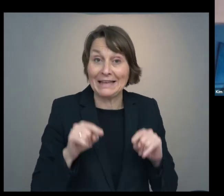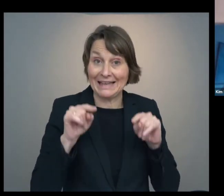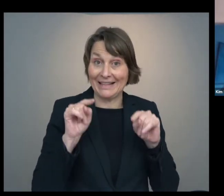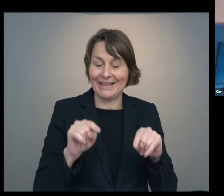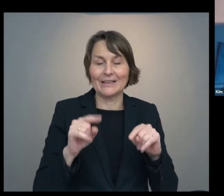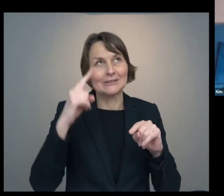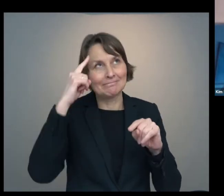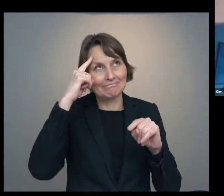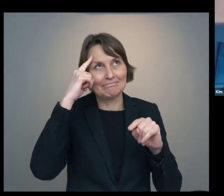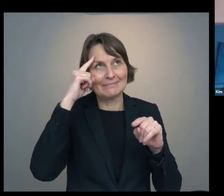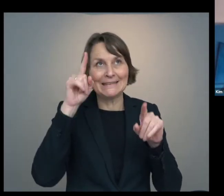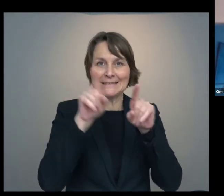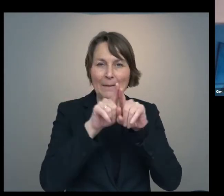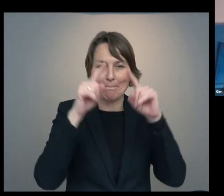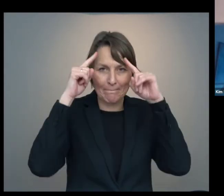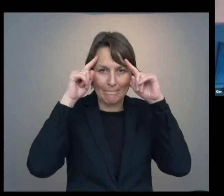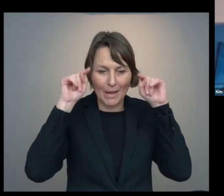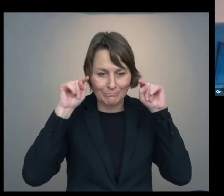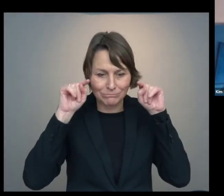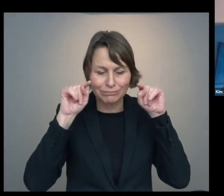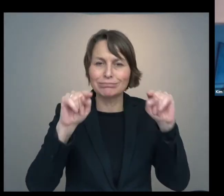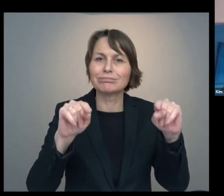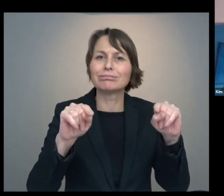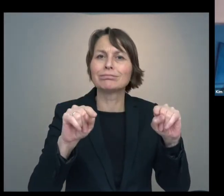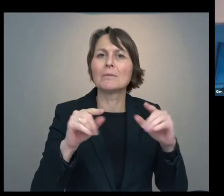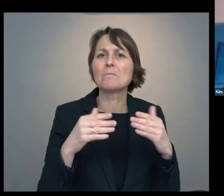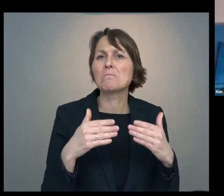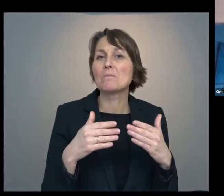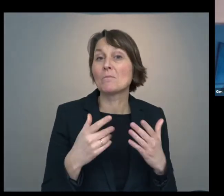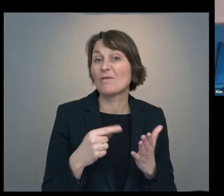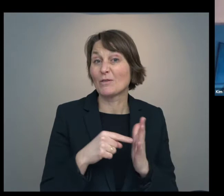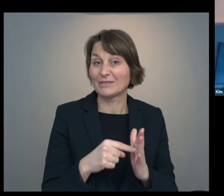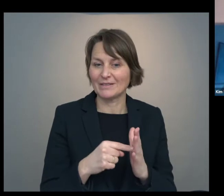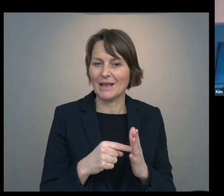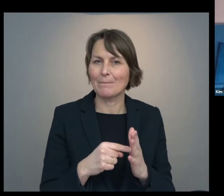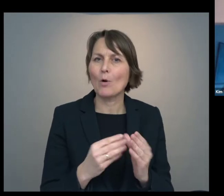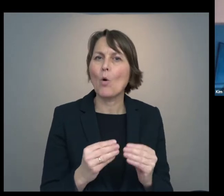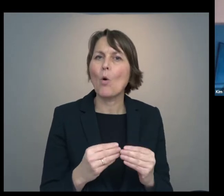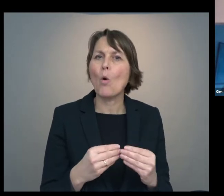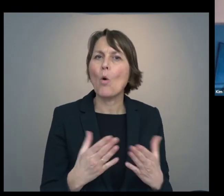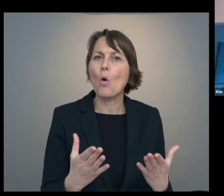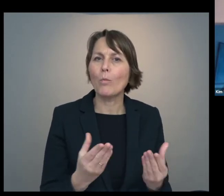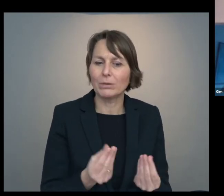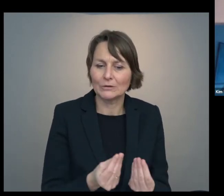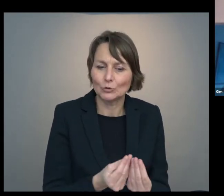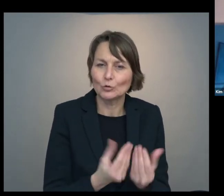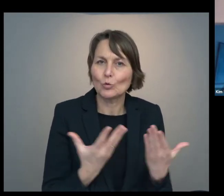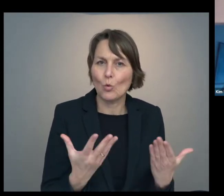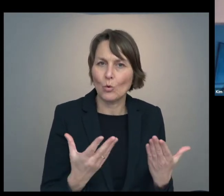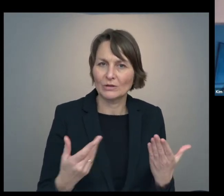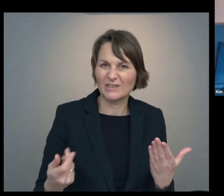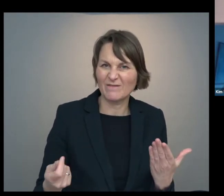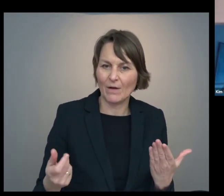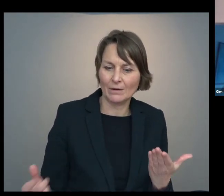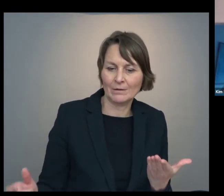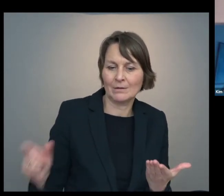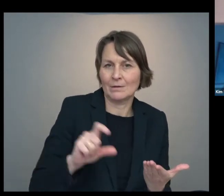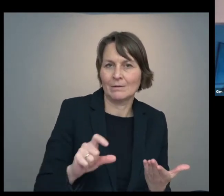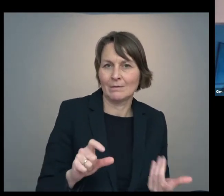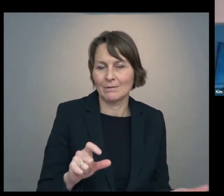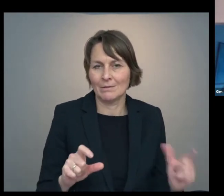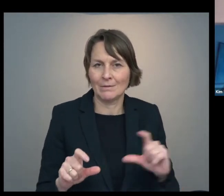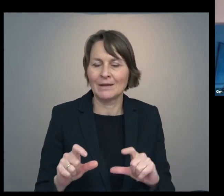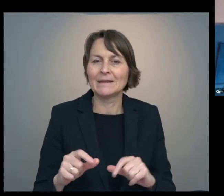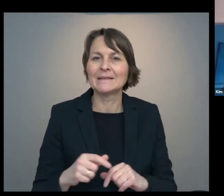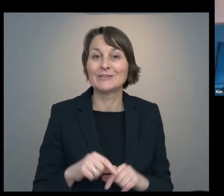a valid analogy in this case, as when we talk about funding in open source, there is the element